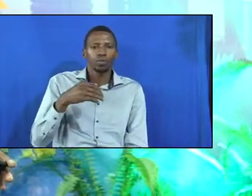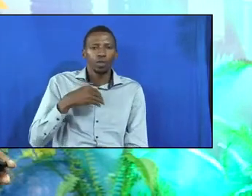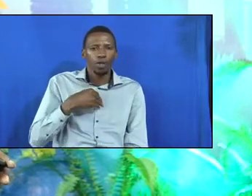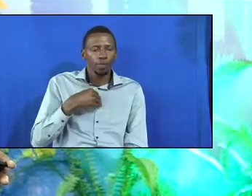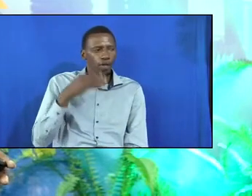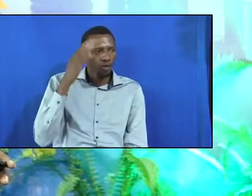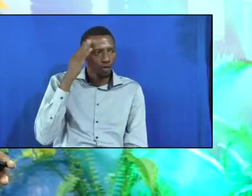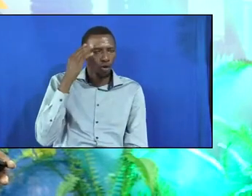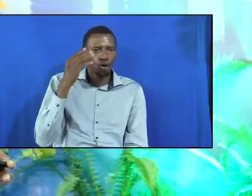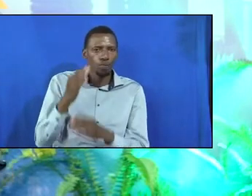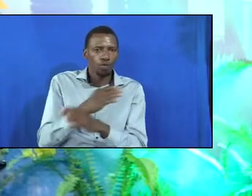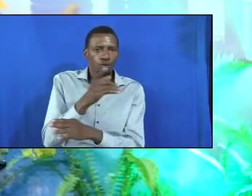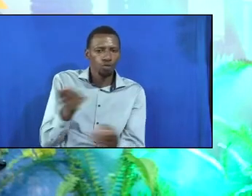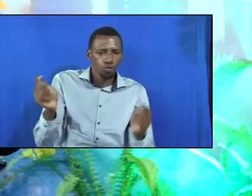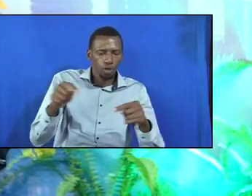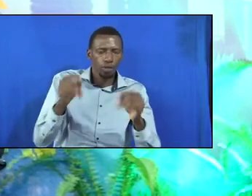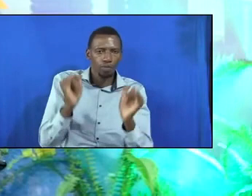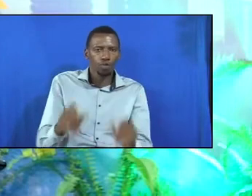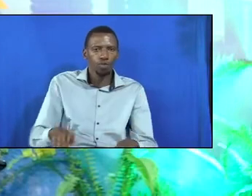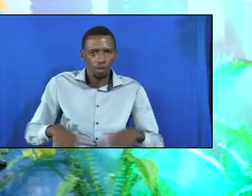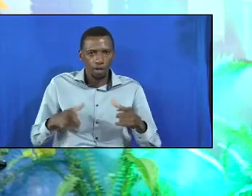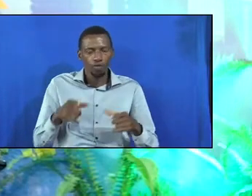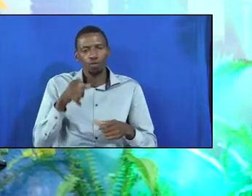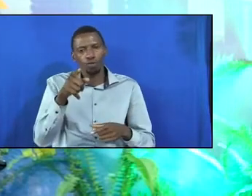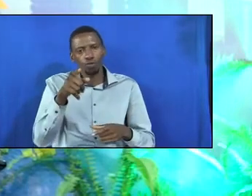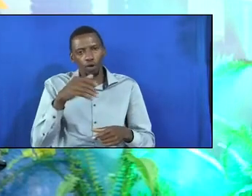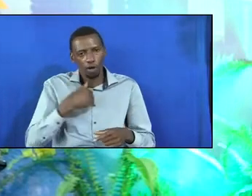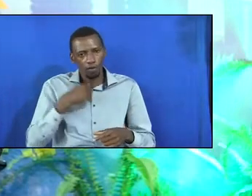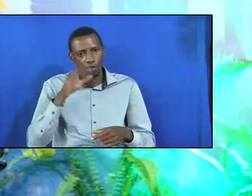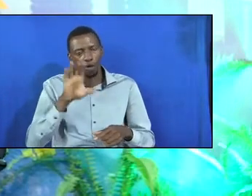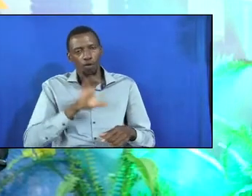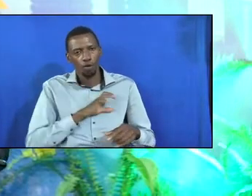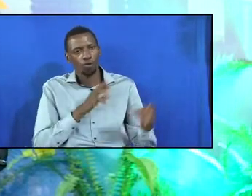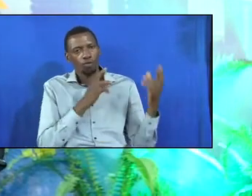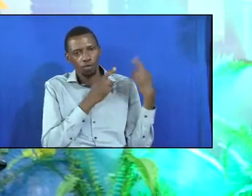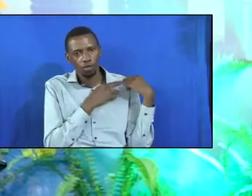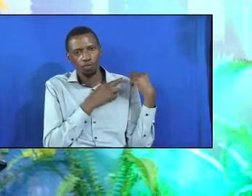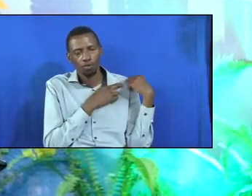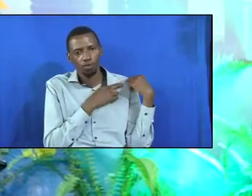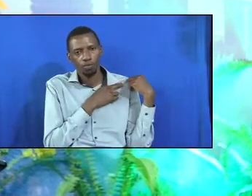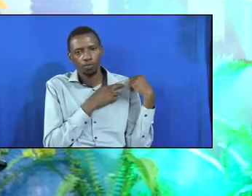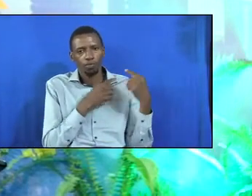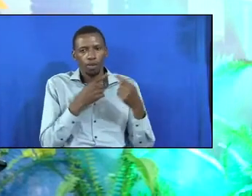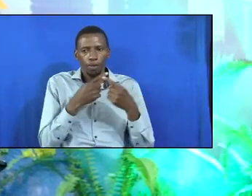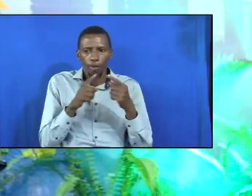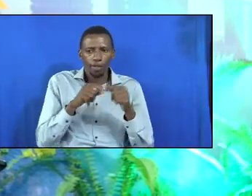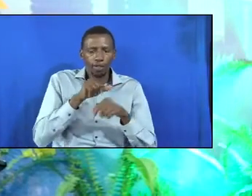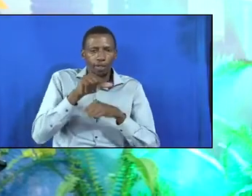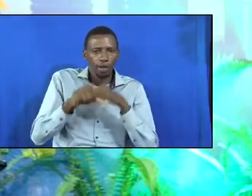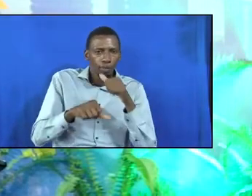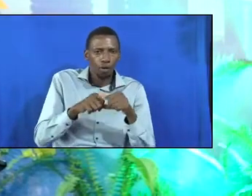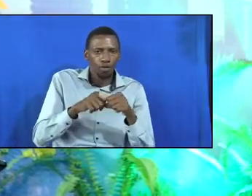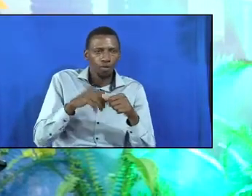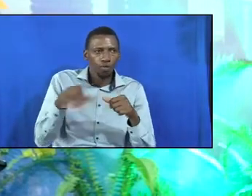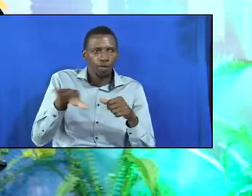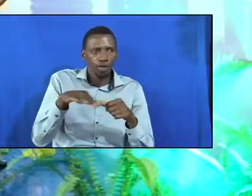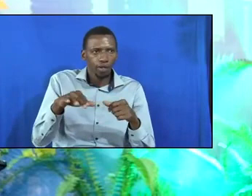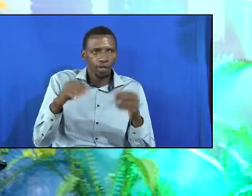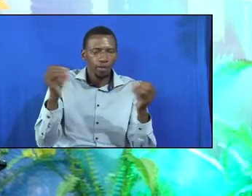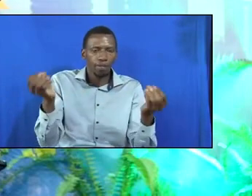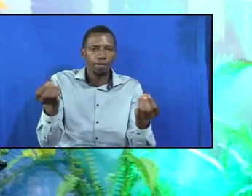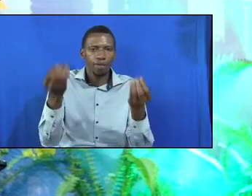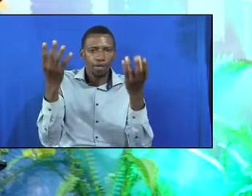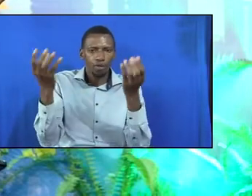elaborate arrangements. There was your part to do. But when it comes to performing miracles, like now the